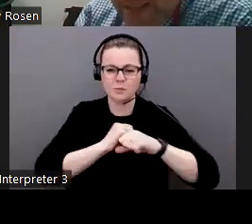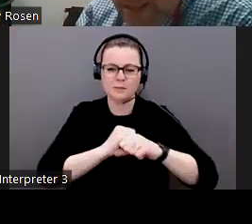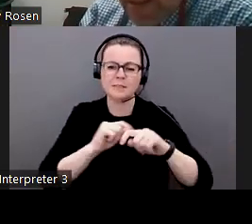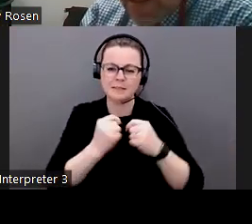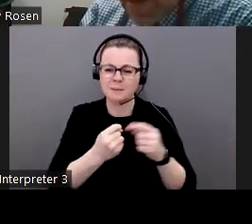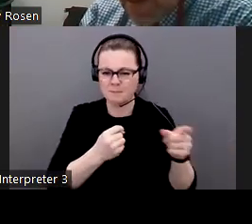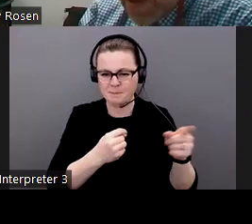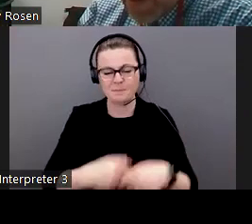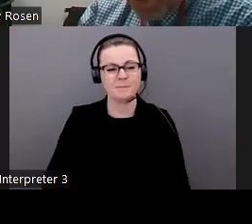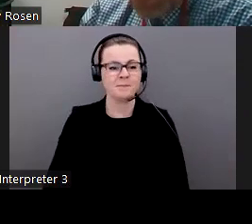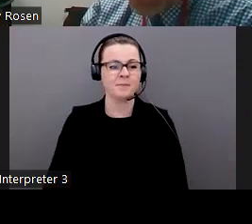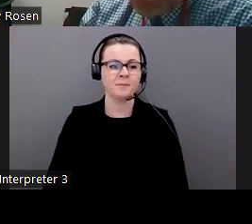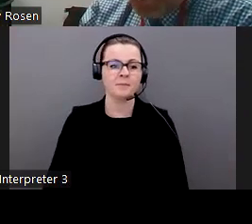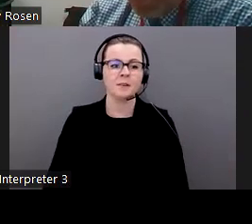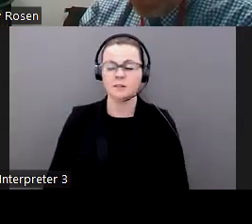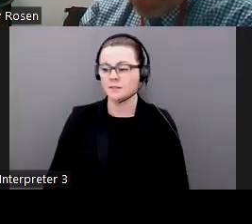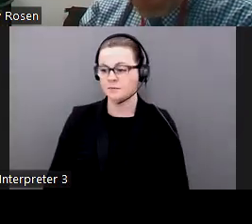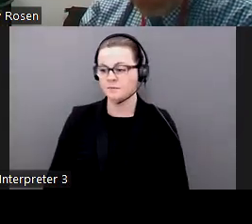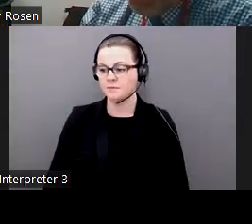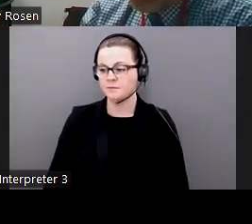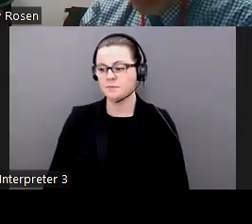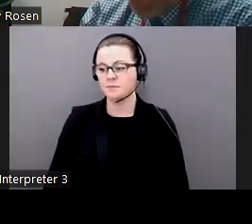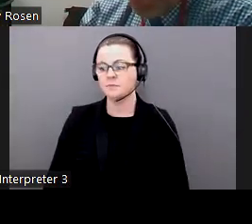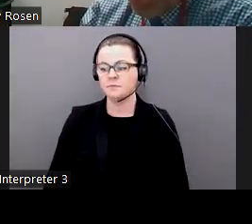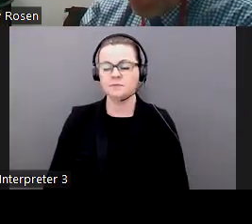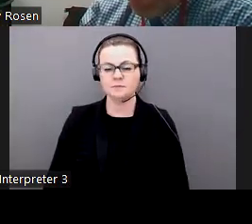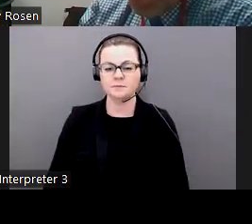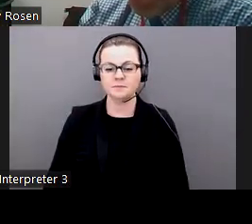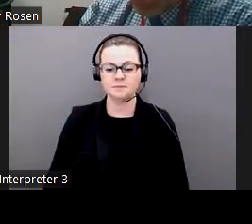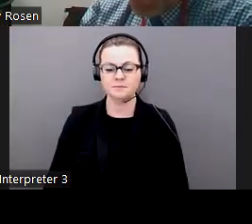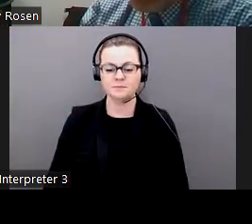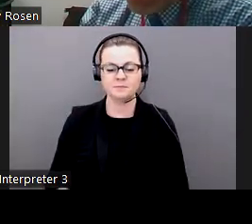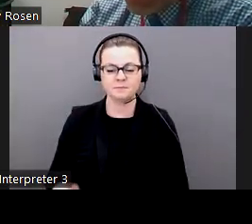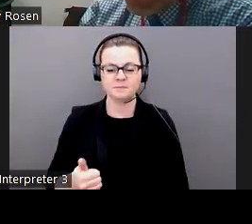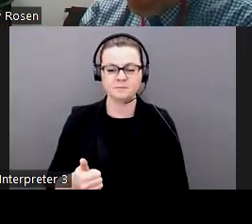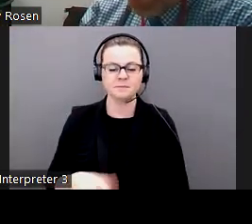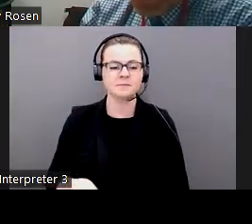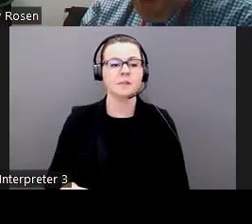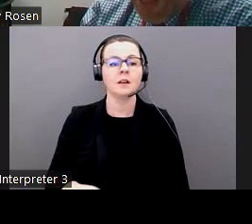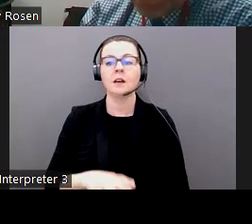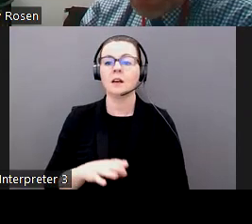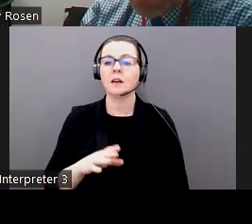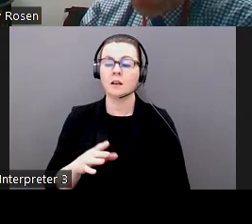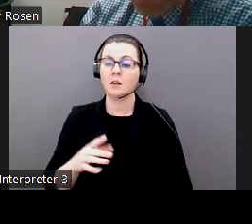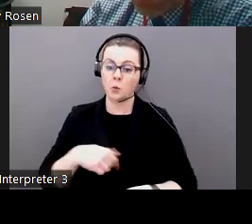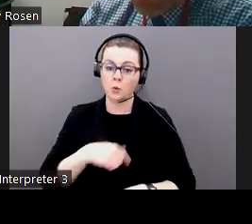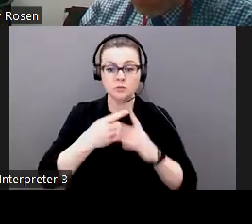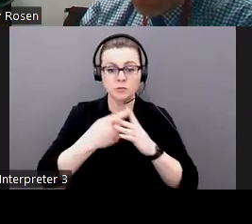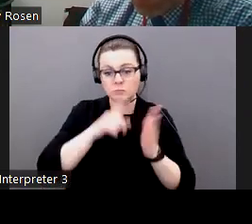Despite this, when we started our work, we knew of no equivalent or